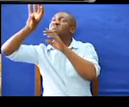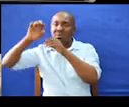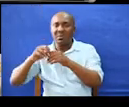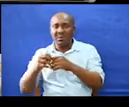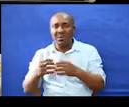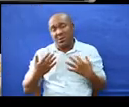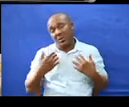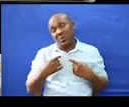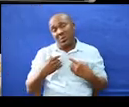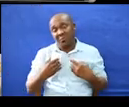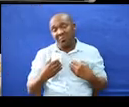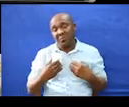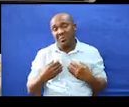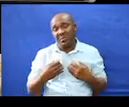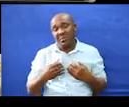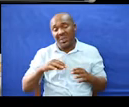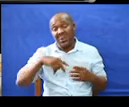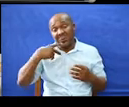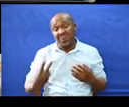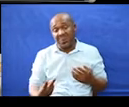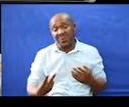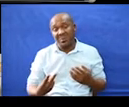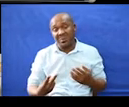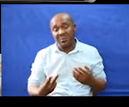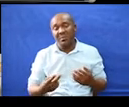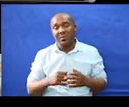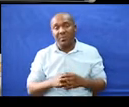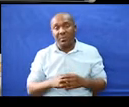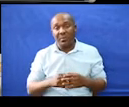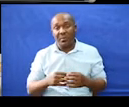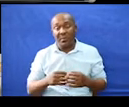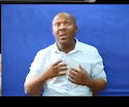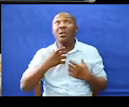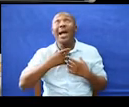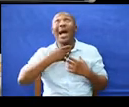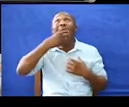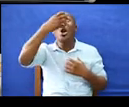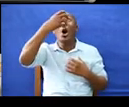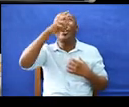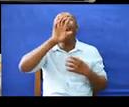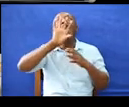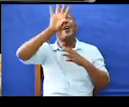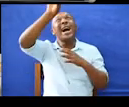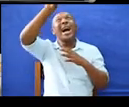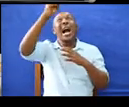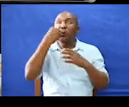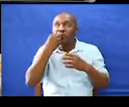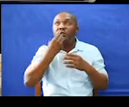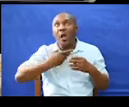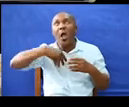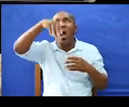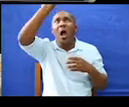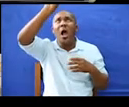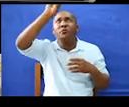perished because of lack of food. The long-necked giraffe passed away. The generation